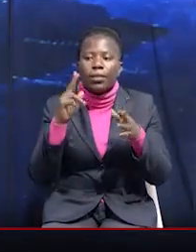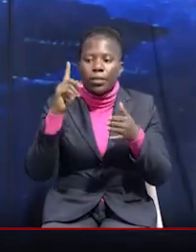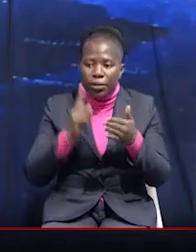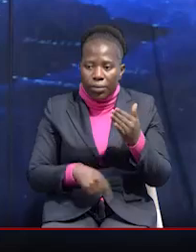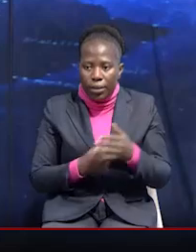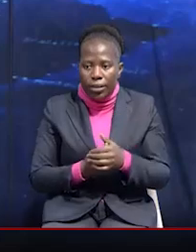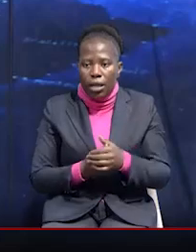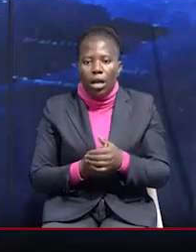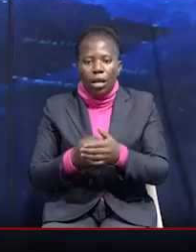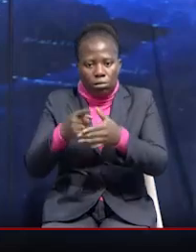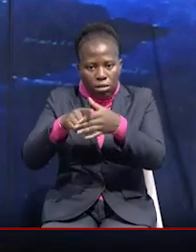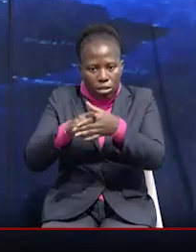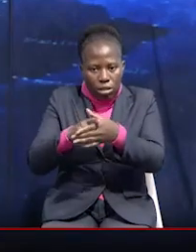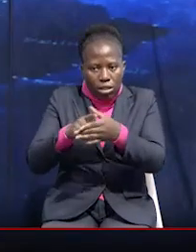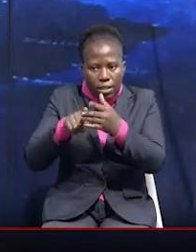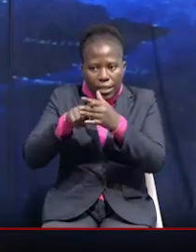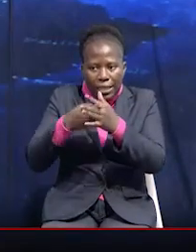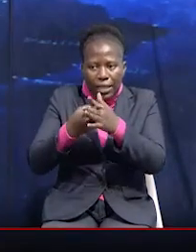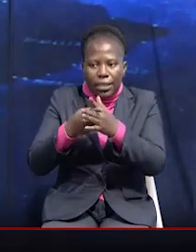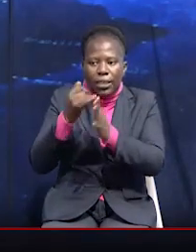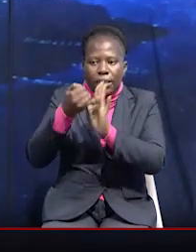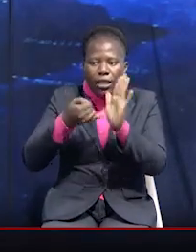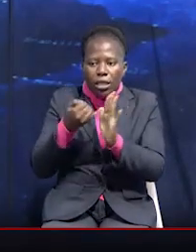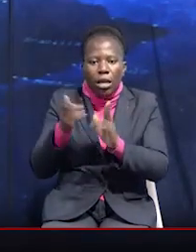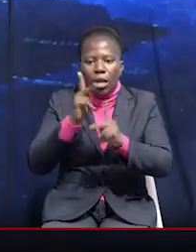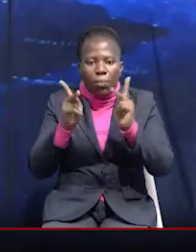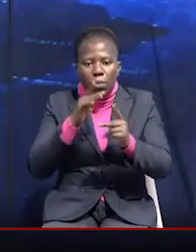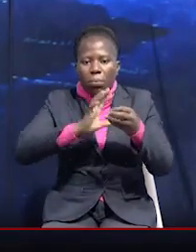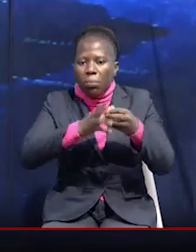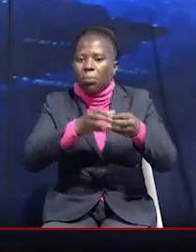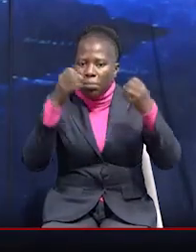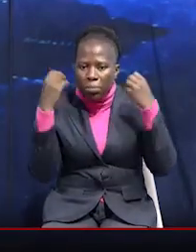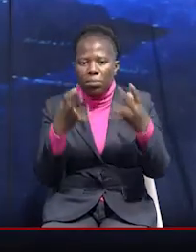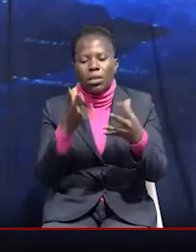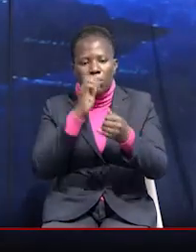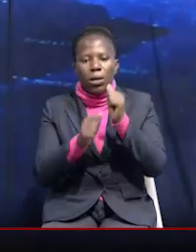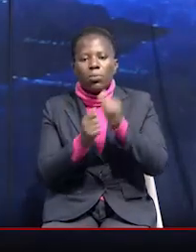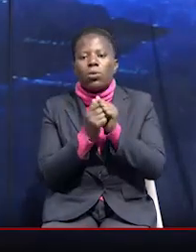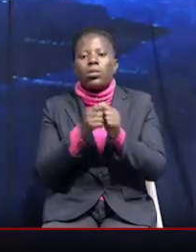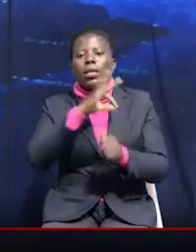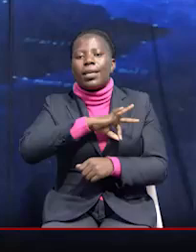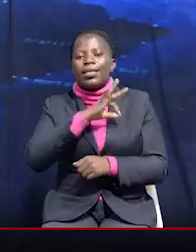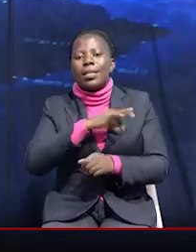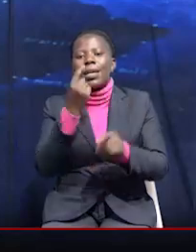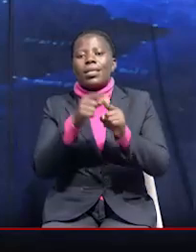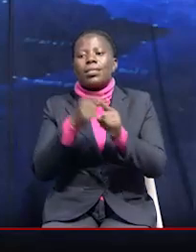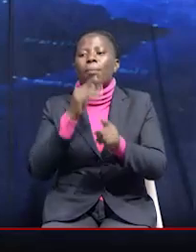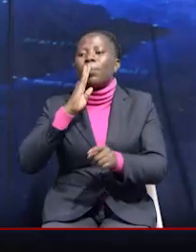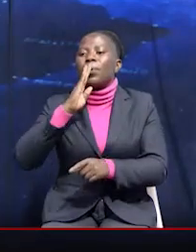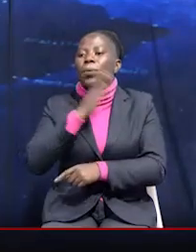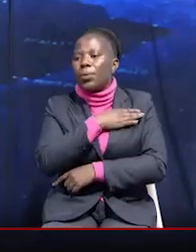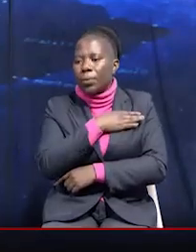beginning of the year. People tend to have some pressure. If it even goes to those that are making decisions, they now face